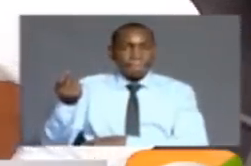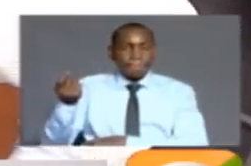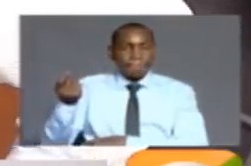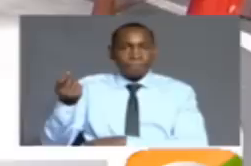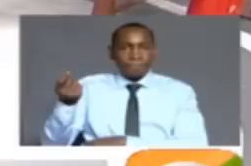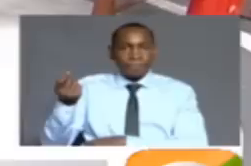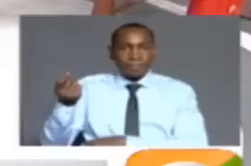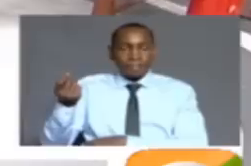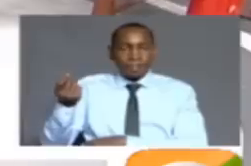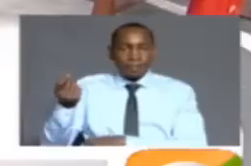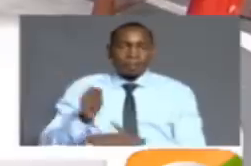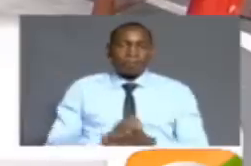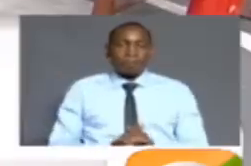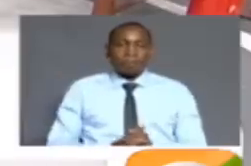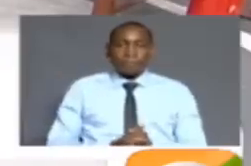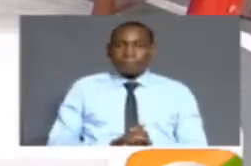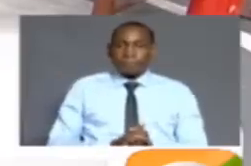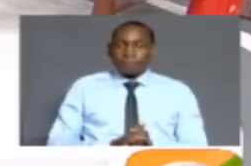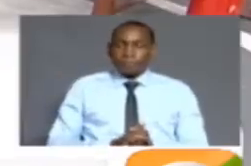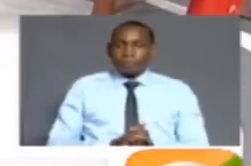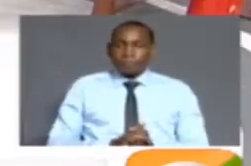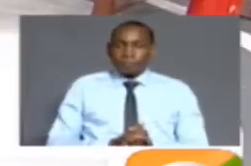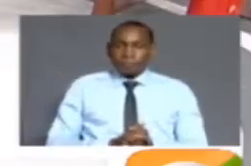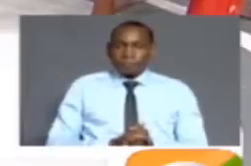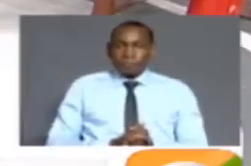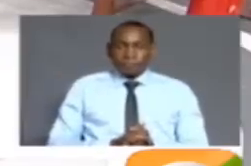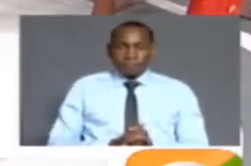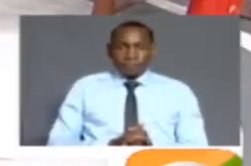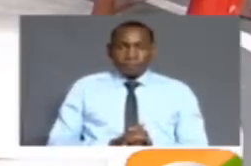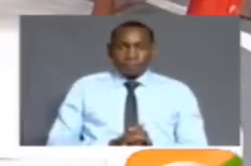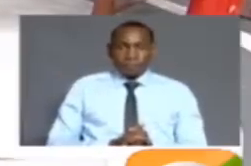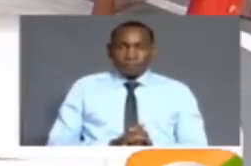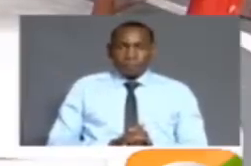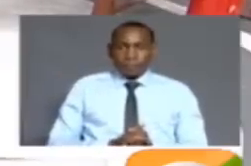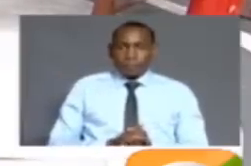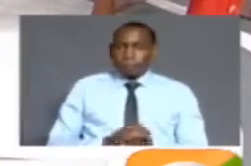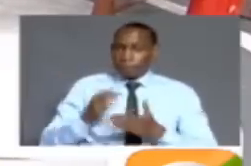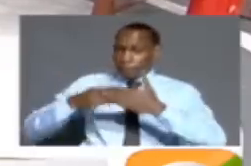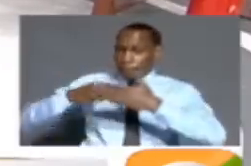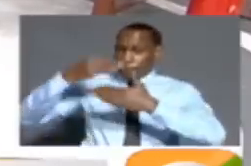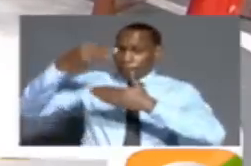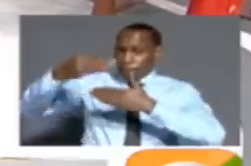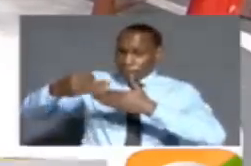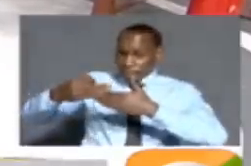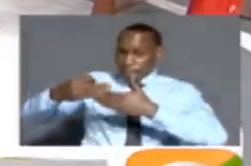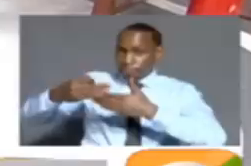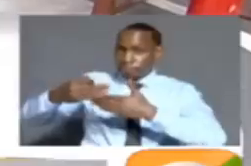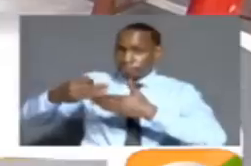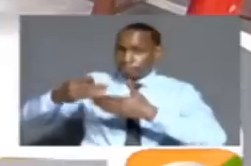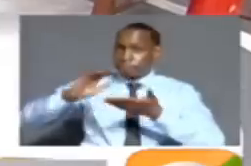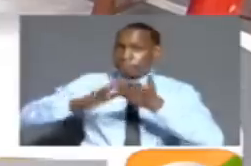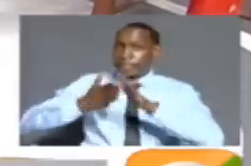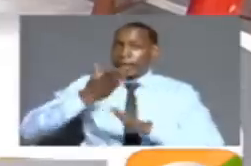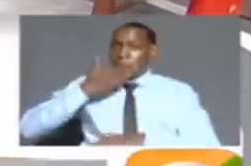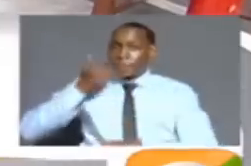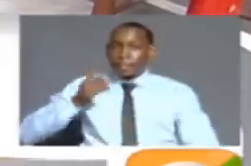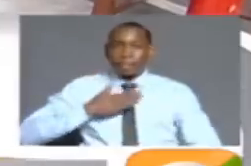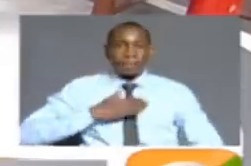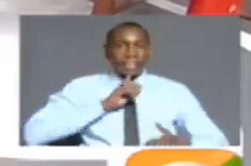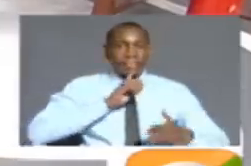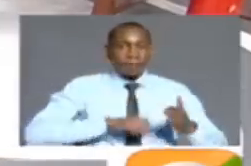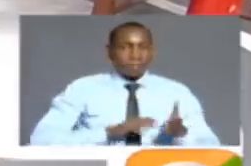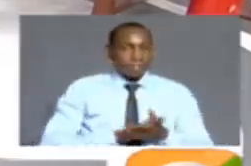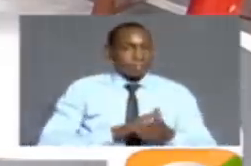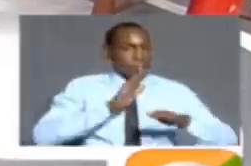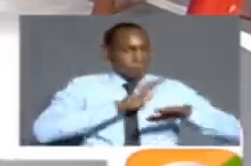So it's just looking at me and laughing here. But you know, but we will get better. But that's what I'm saying. The beauty is,